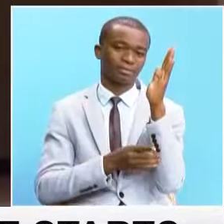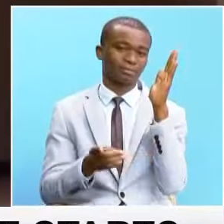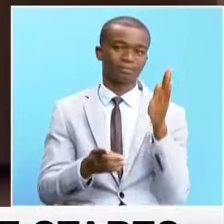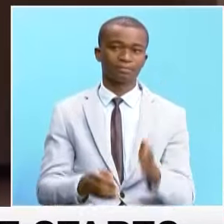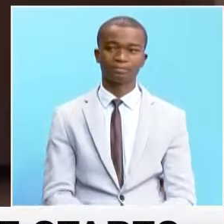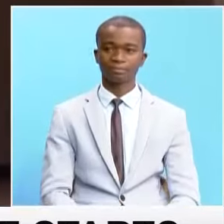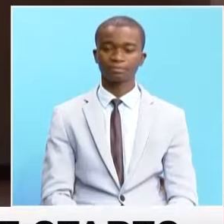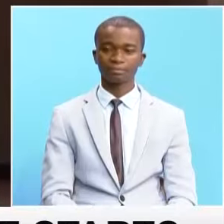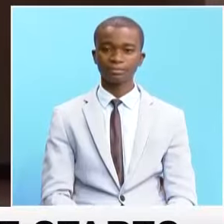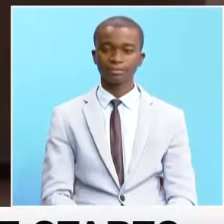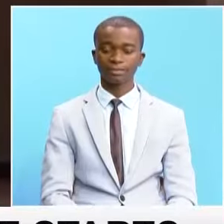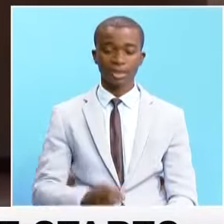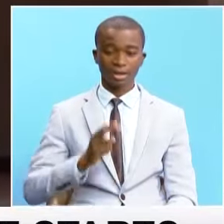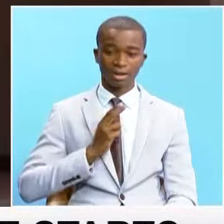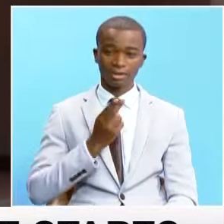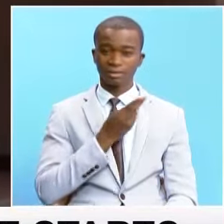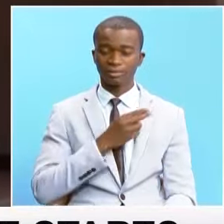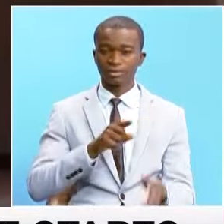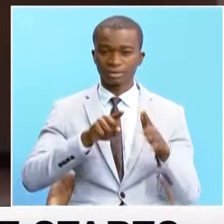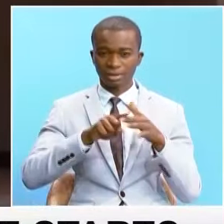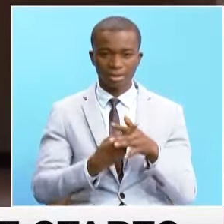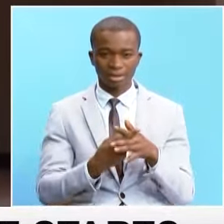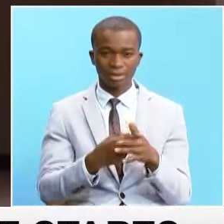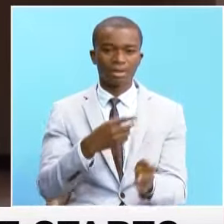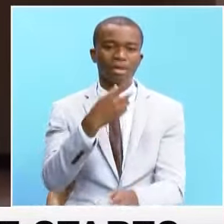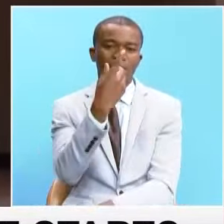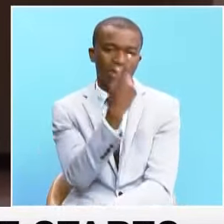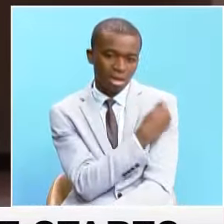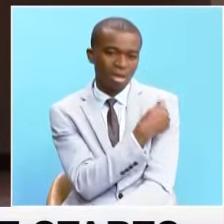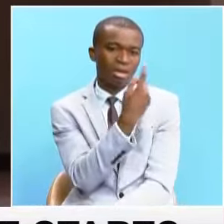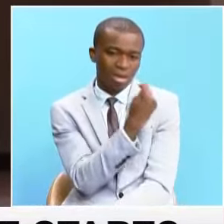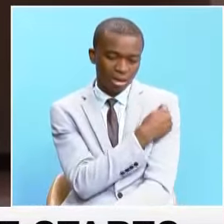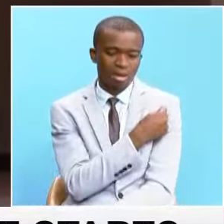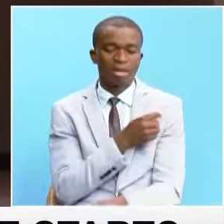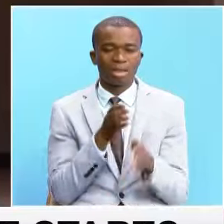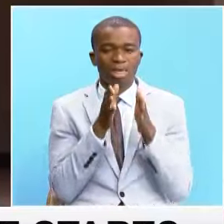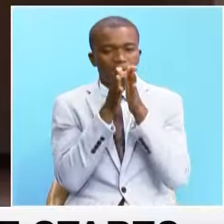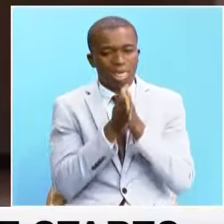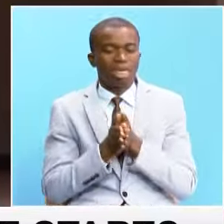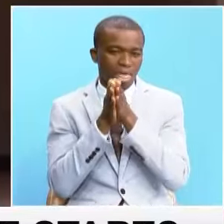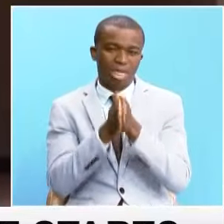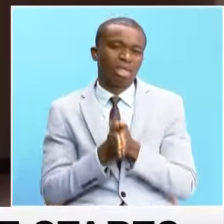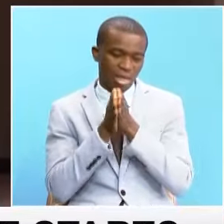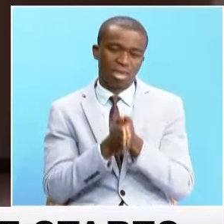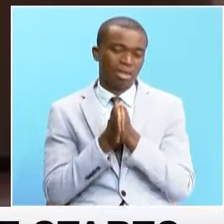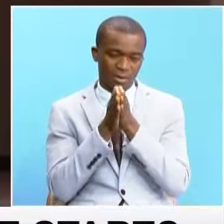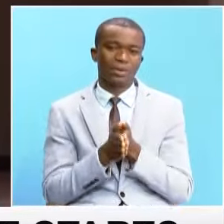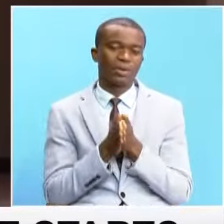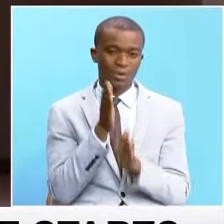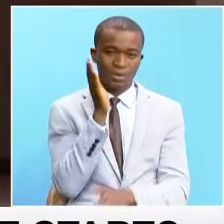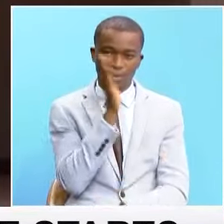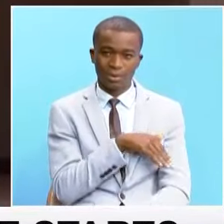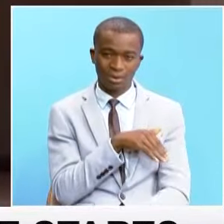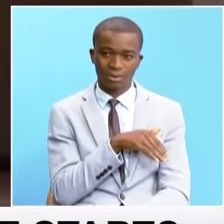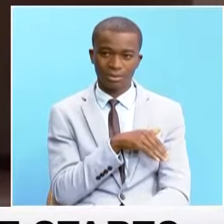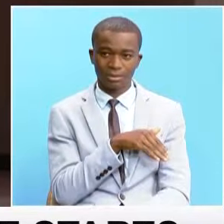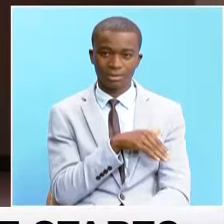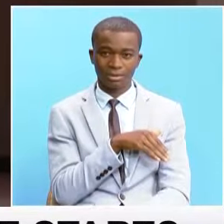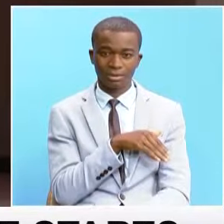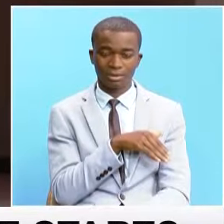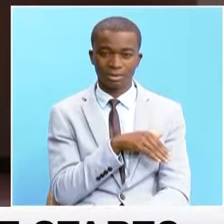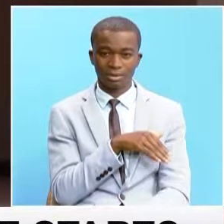of rabies, and we have declared rabies in a number of districts so far. But